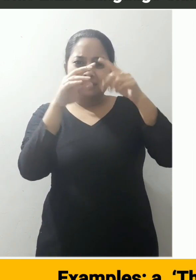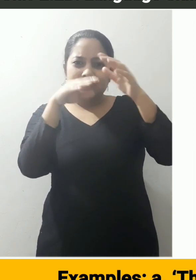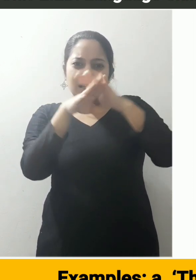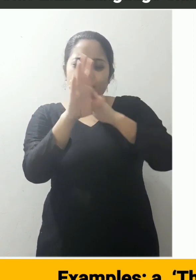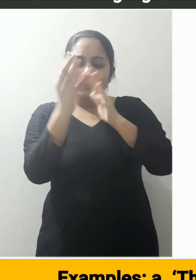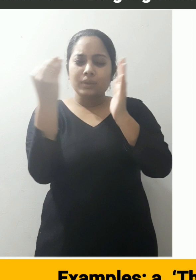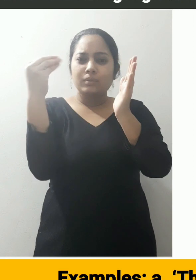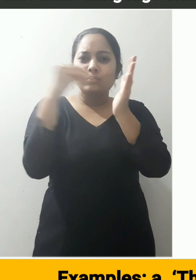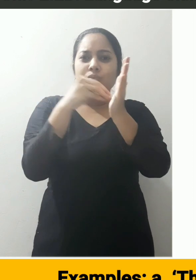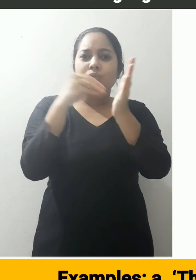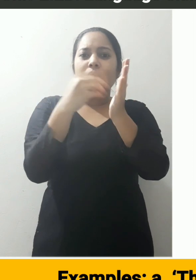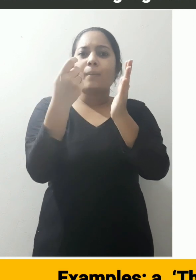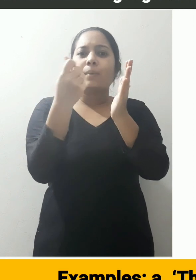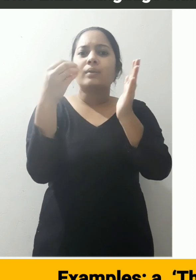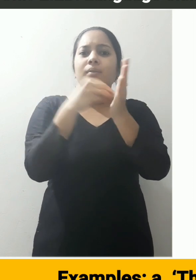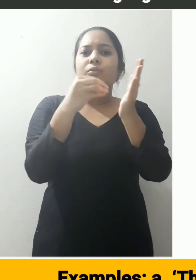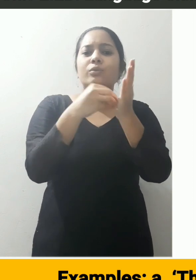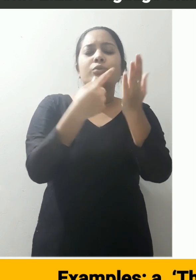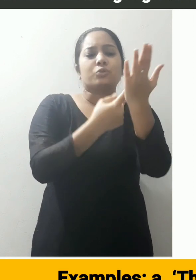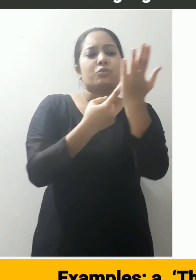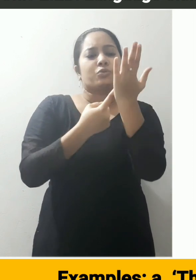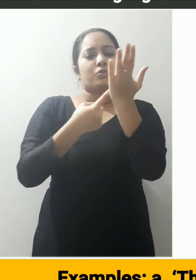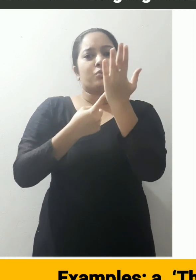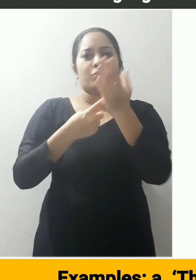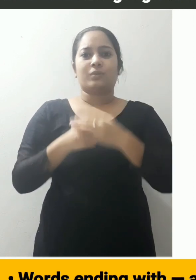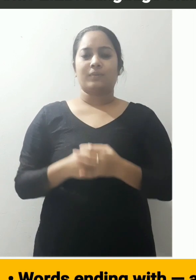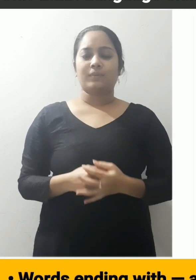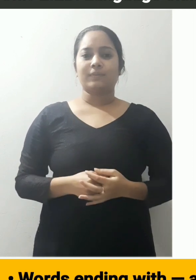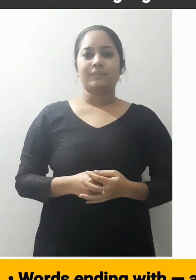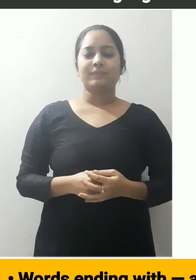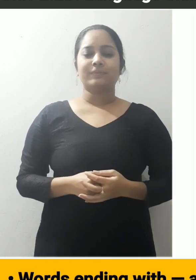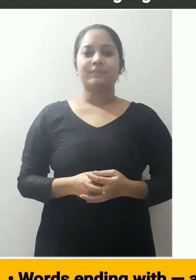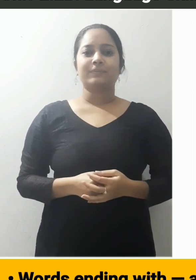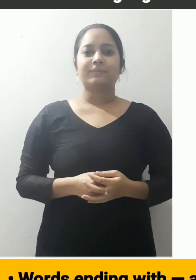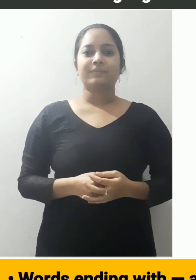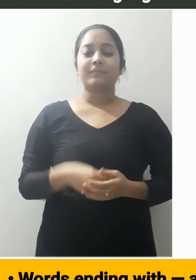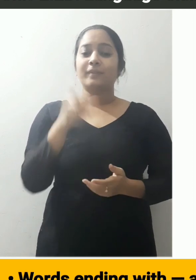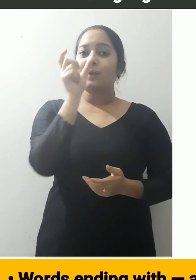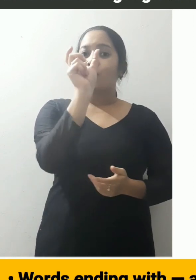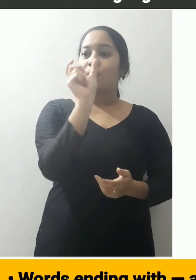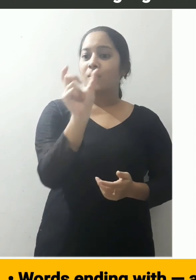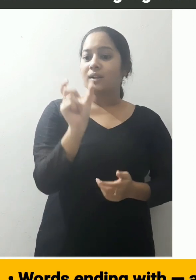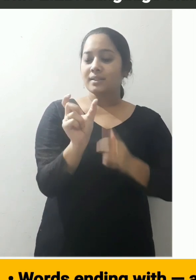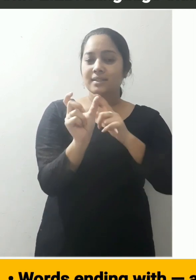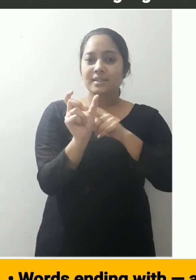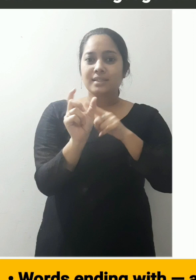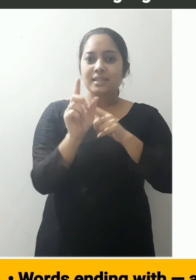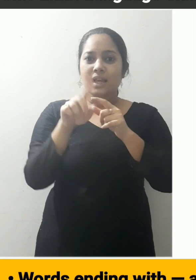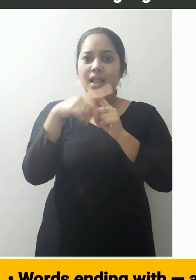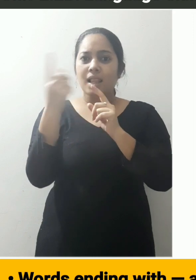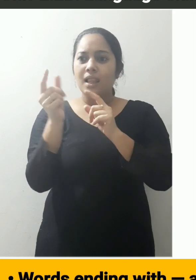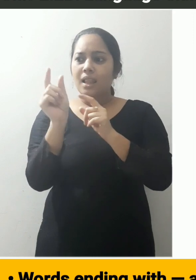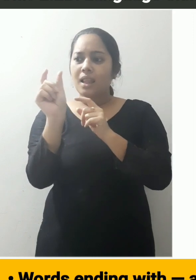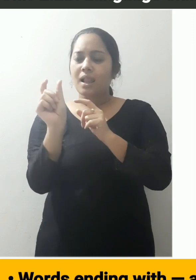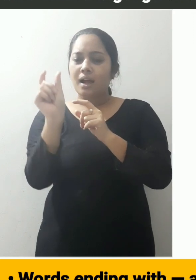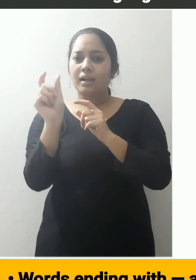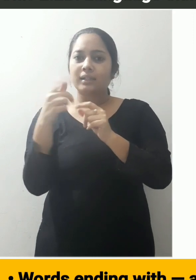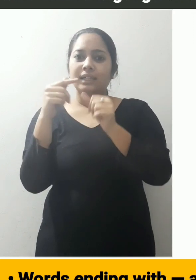details of your recharge status, ma'am. Words ending with AL.